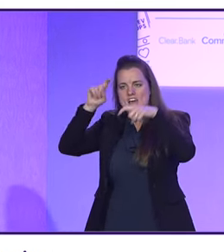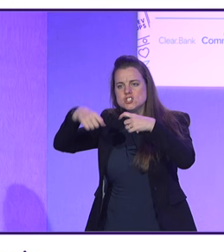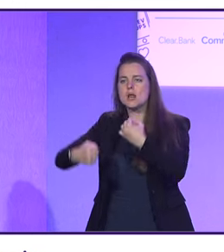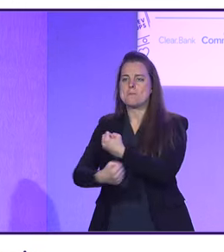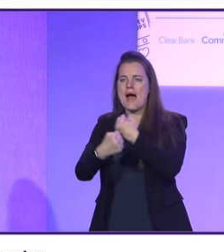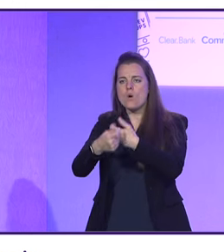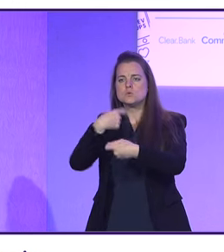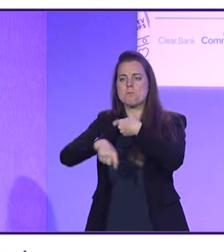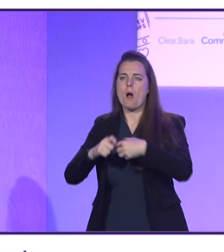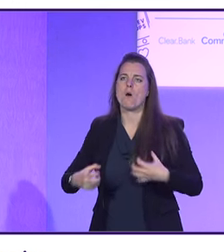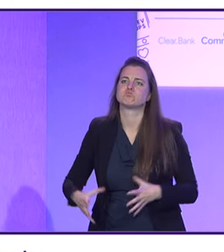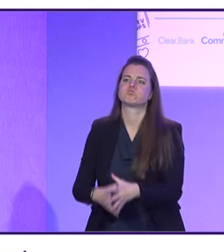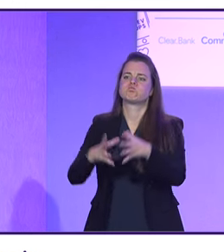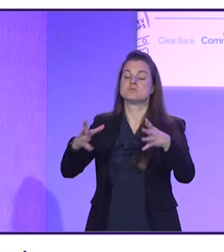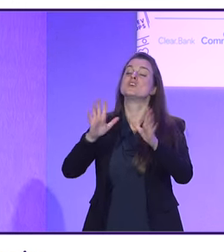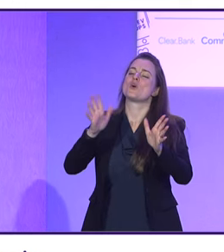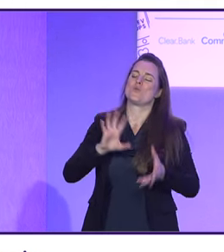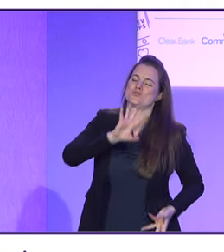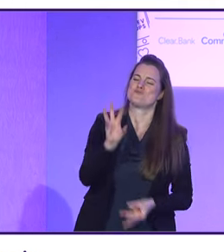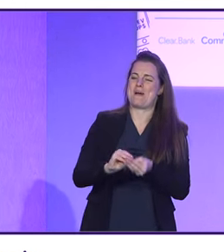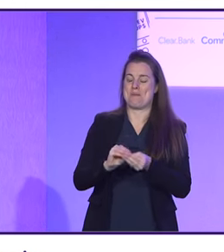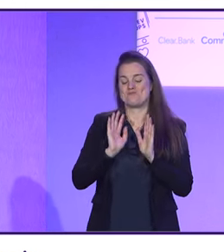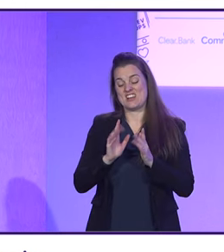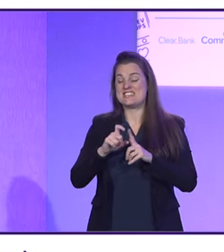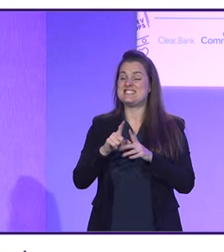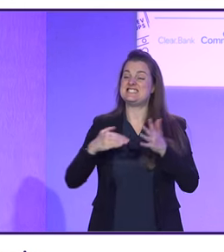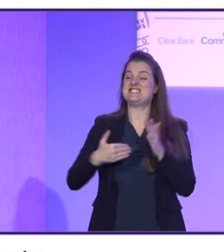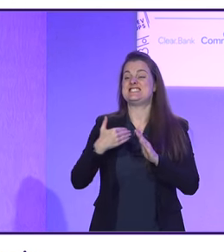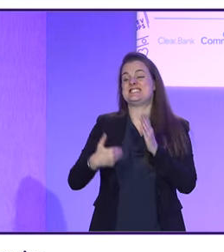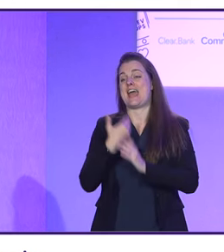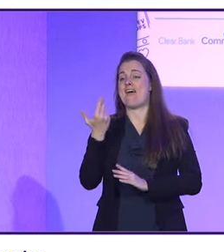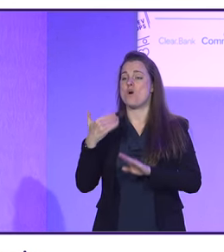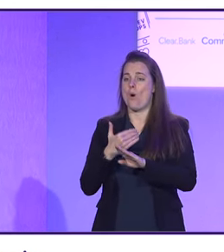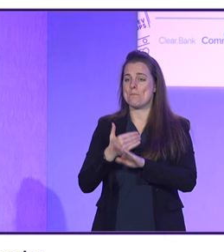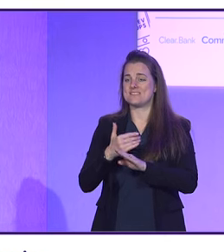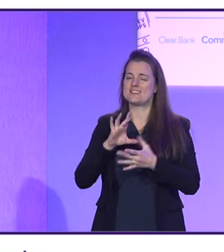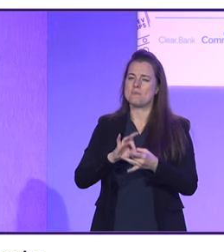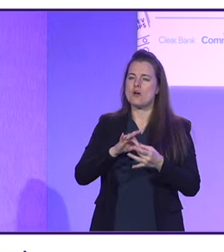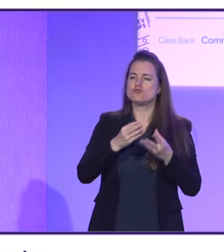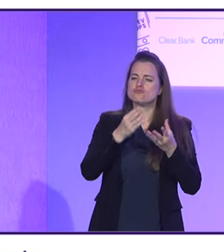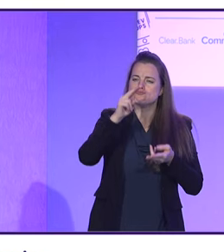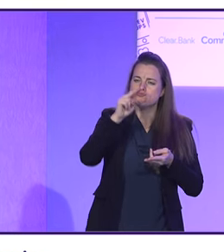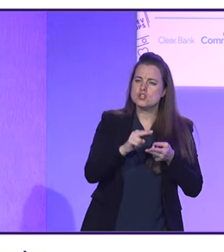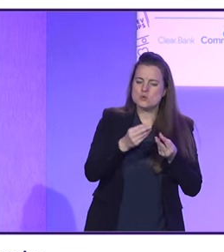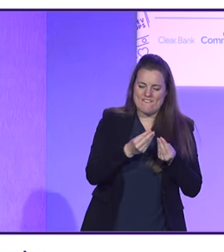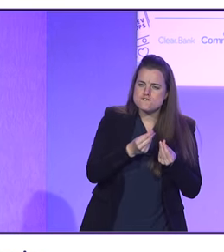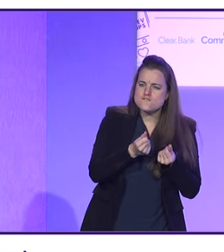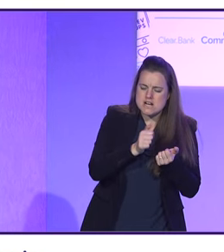great. So as a wrap up, DevOps is about reducing friction, not specifically reducing